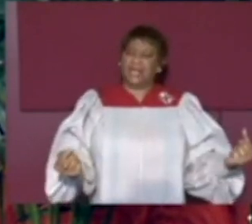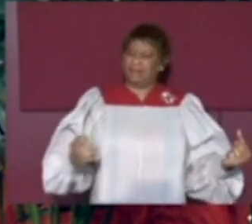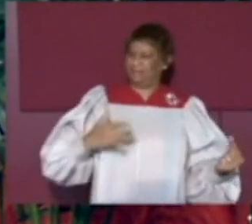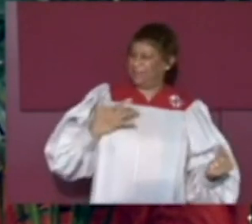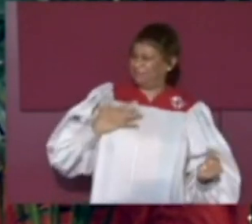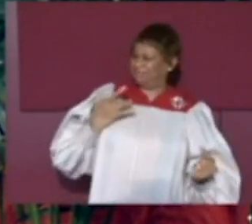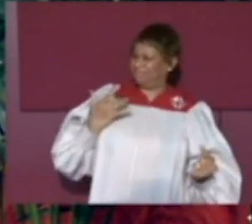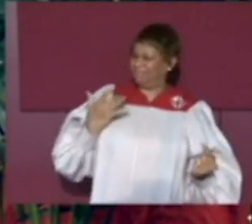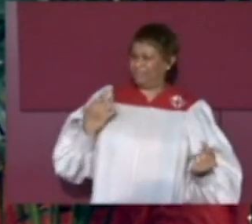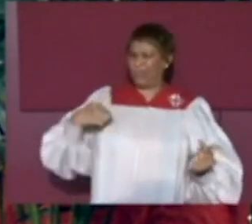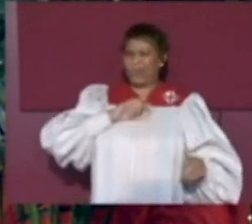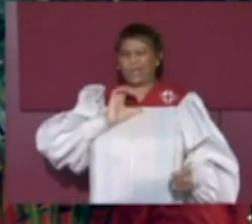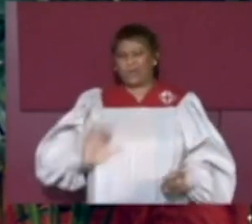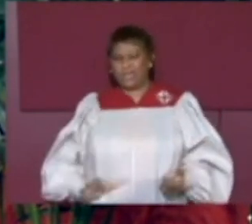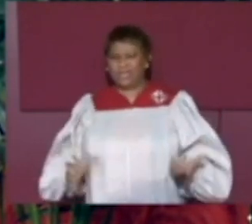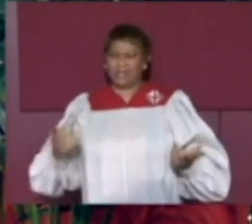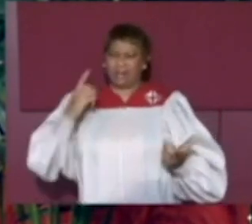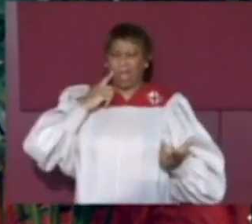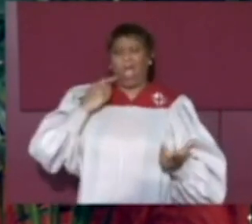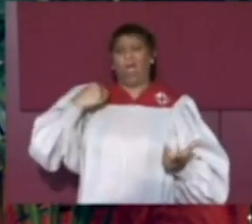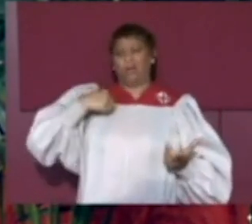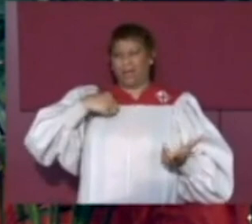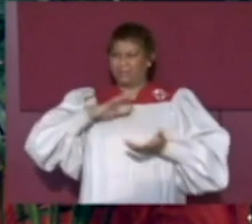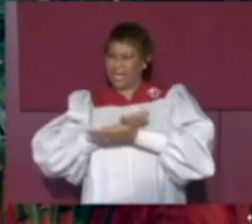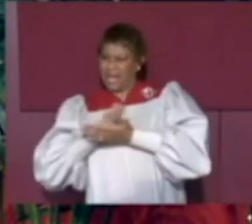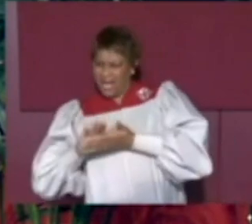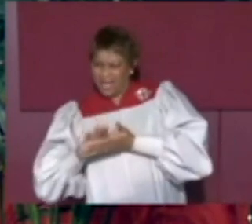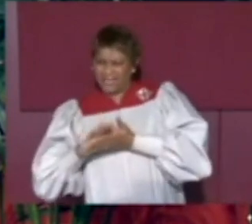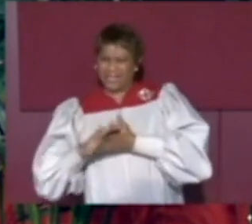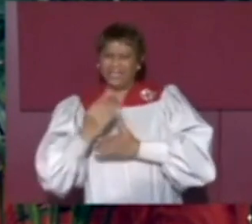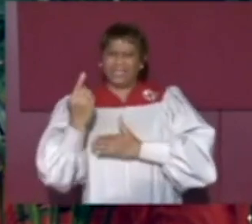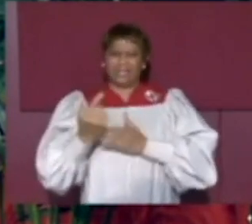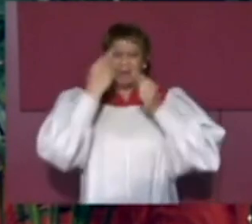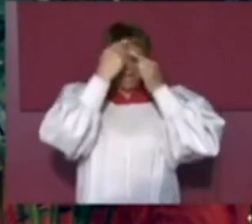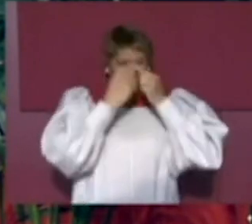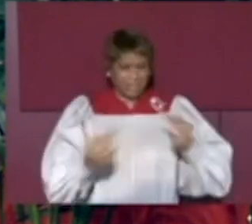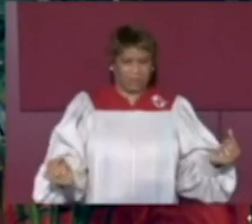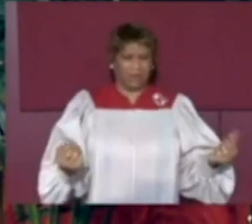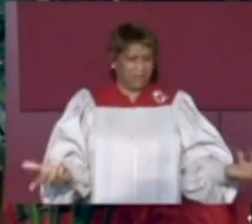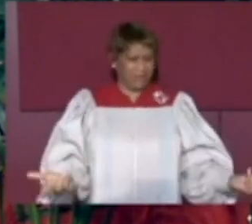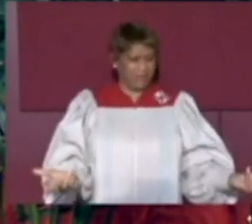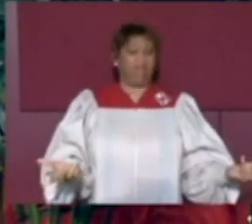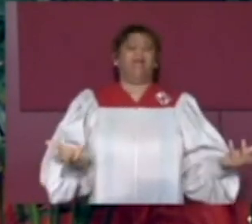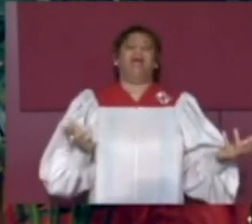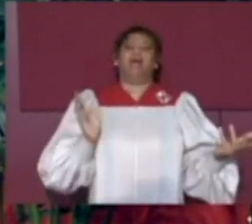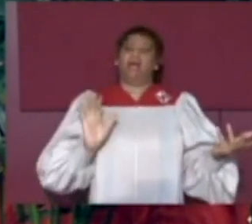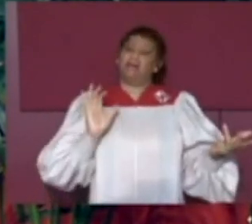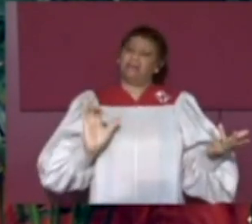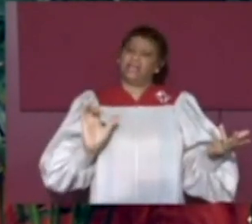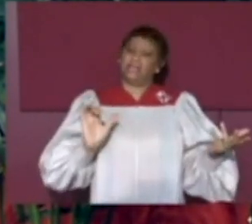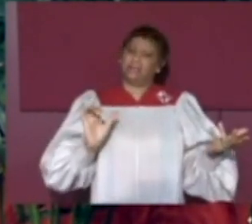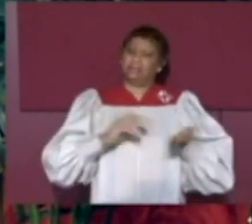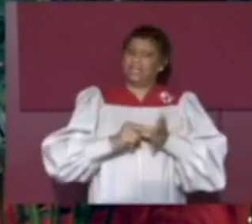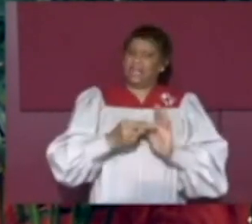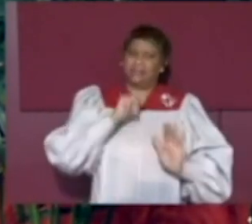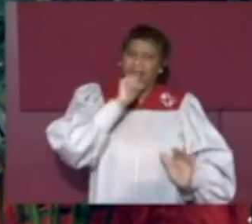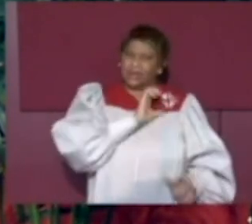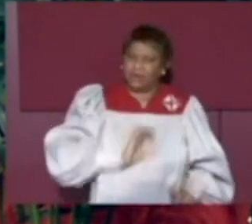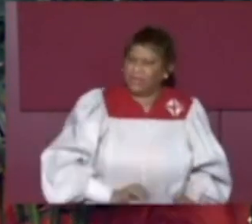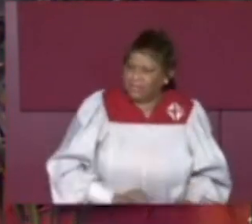as Christians, we feel like if we are kind to someone we disagree with, that somehow we're not being Christians.